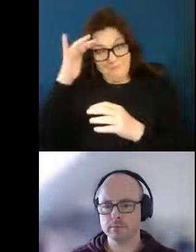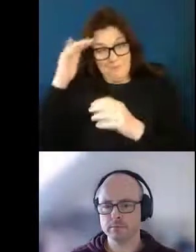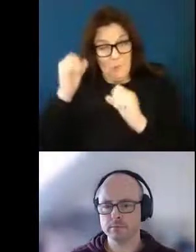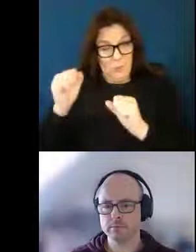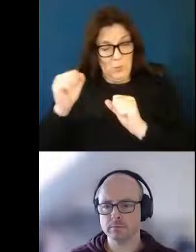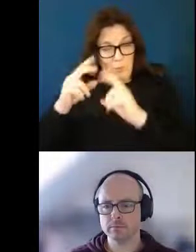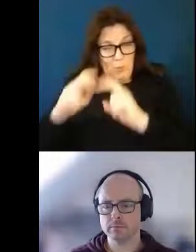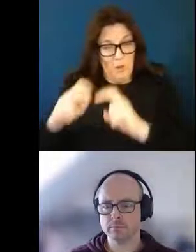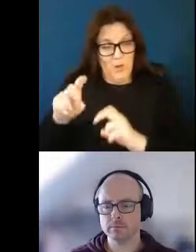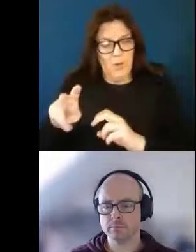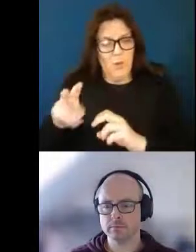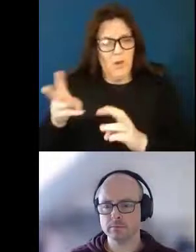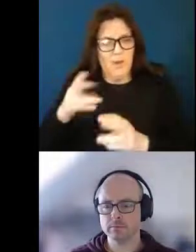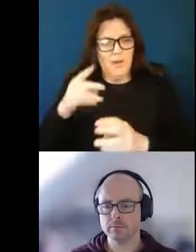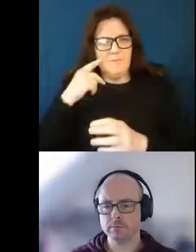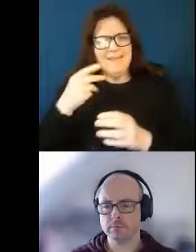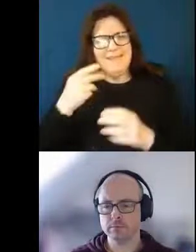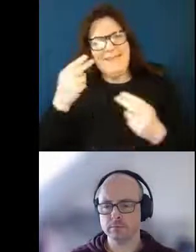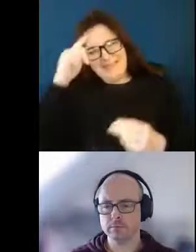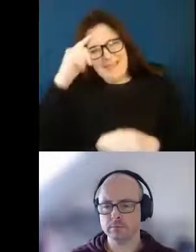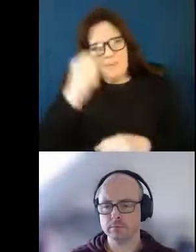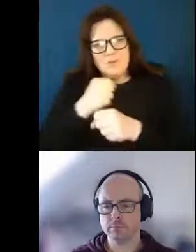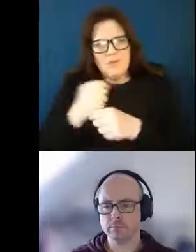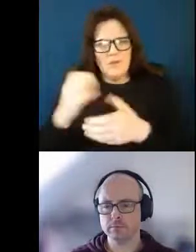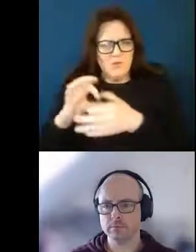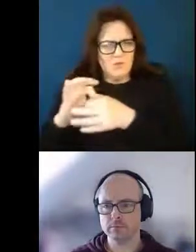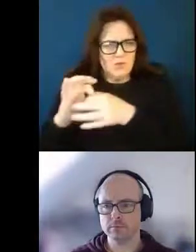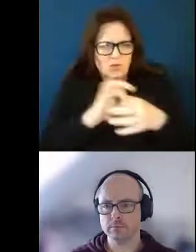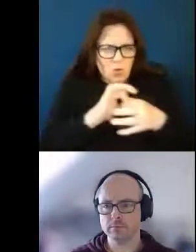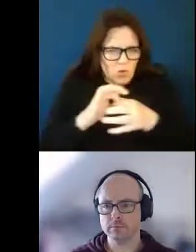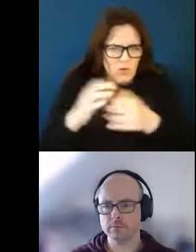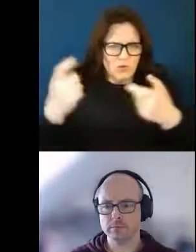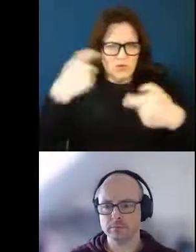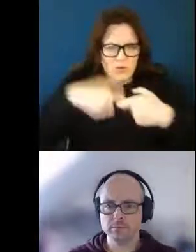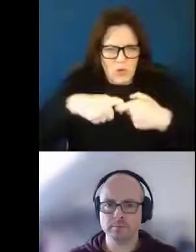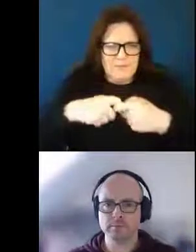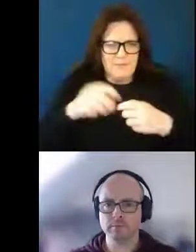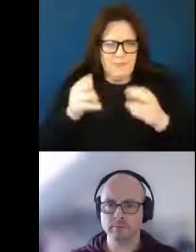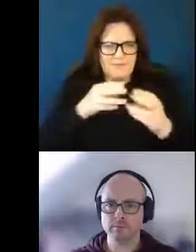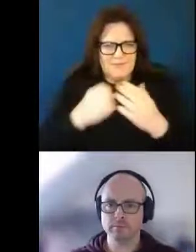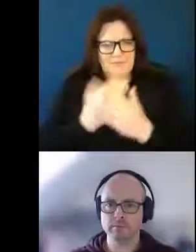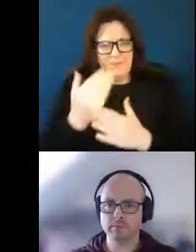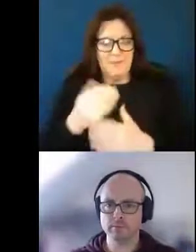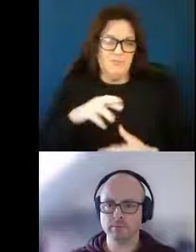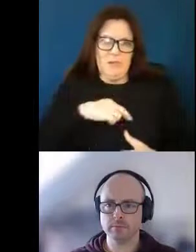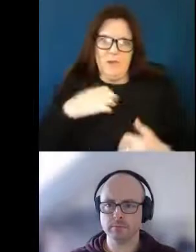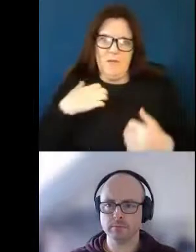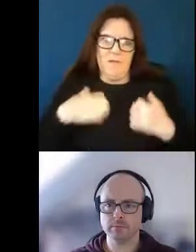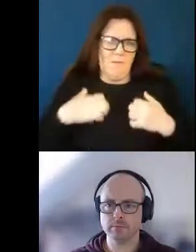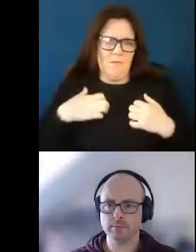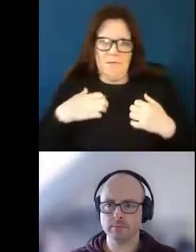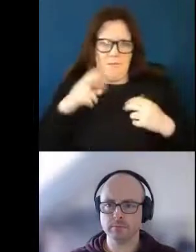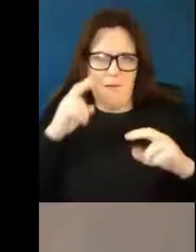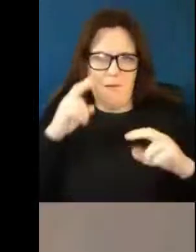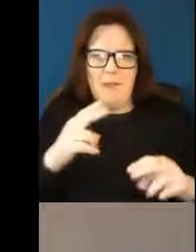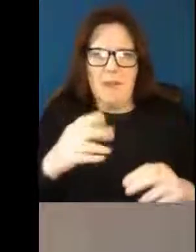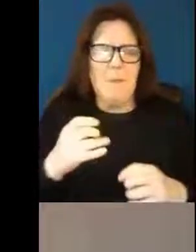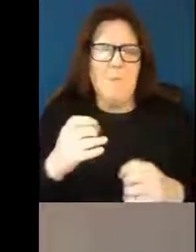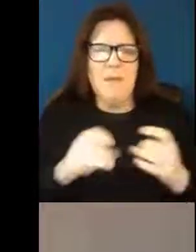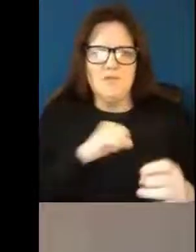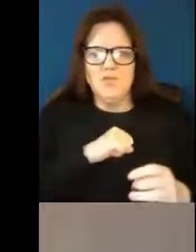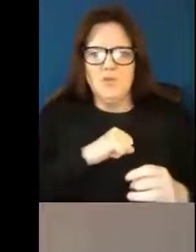practice development, which is a really fascinating insight, I think. It really enables people